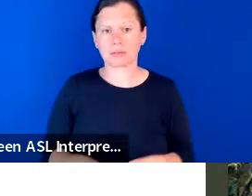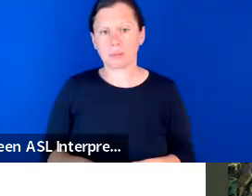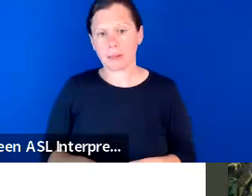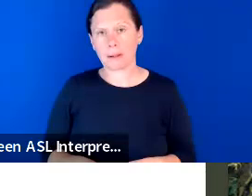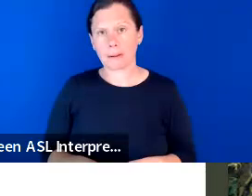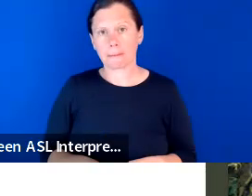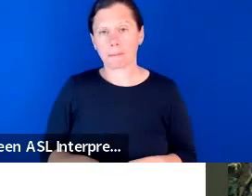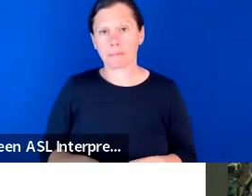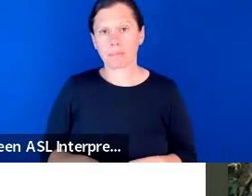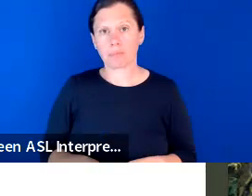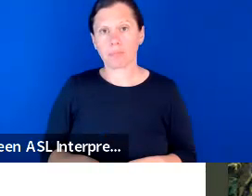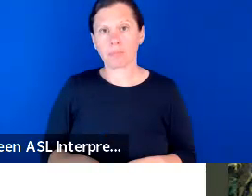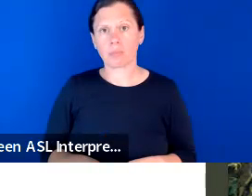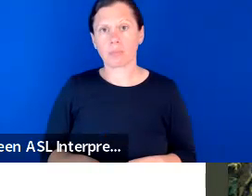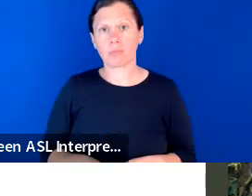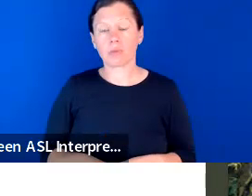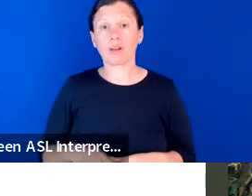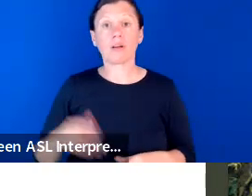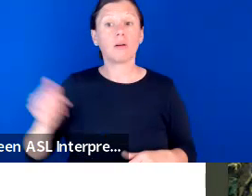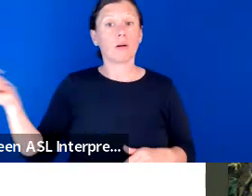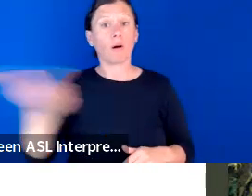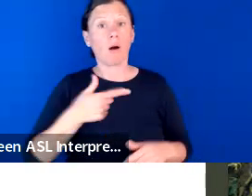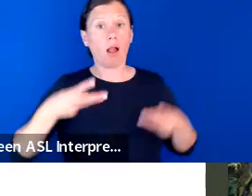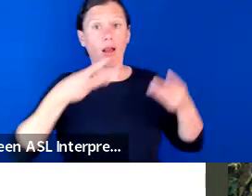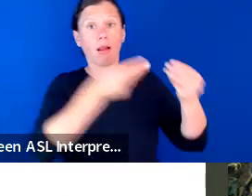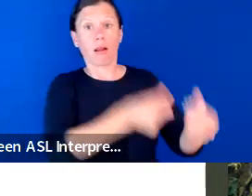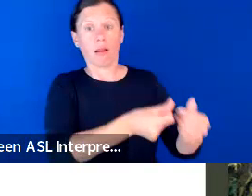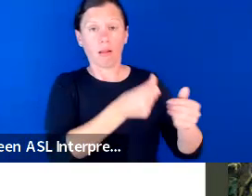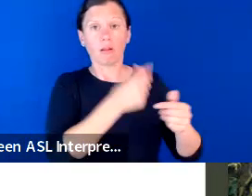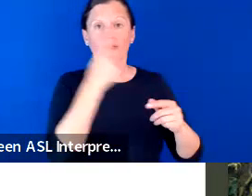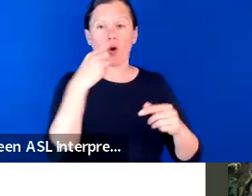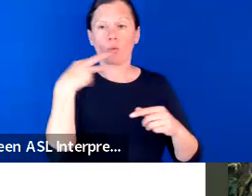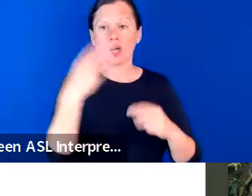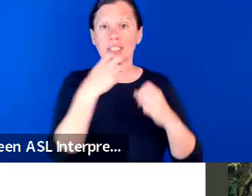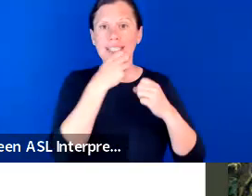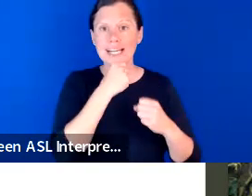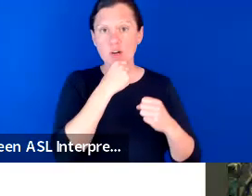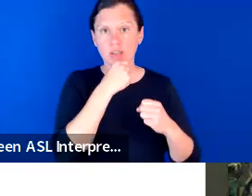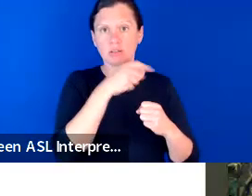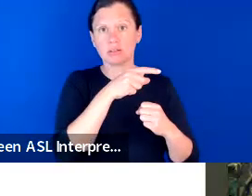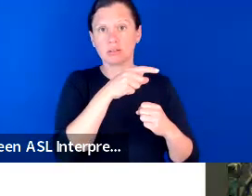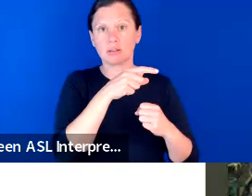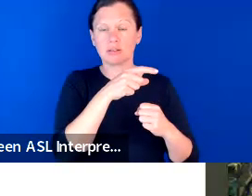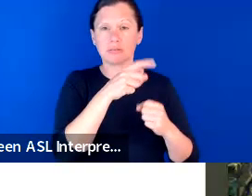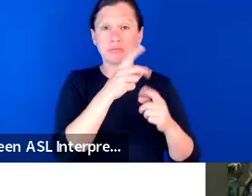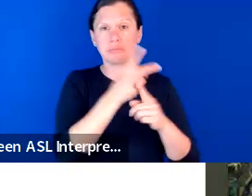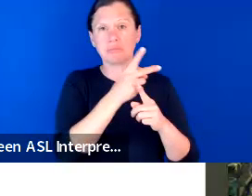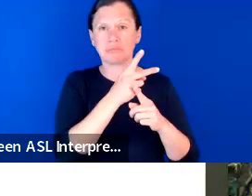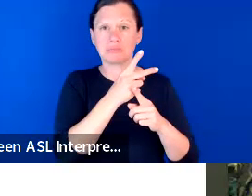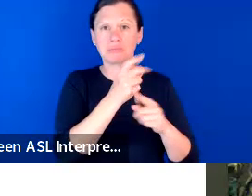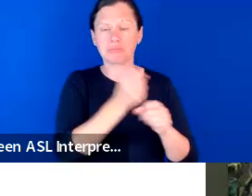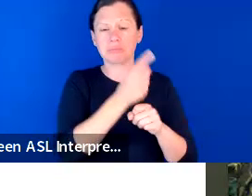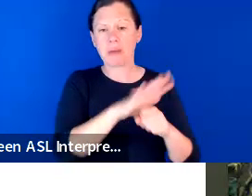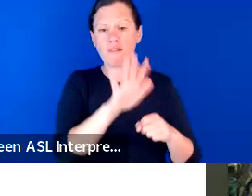Everyone contributing to WACARE's fund for more than 500 hours per year is earning benefits, part-time and temporary workers